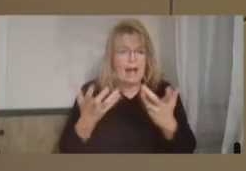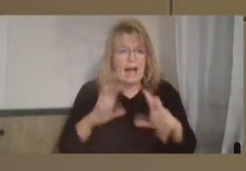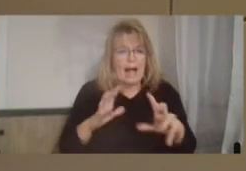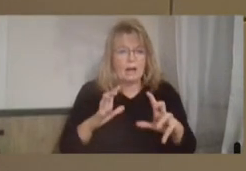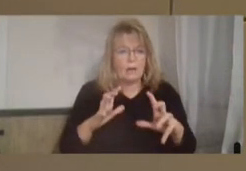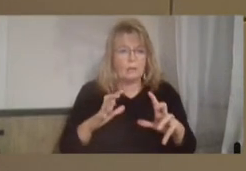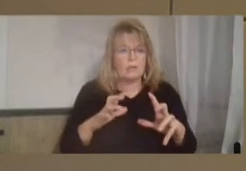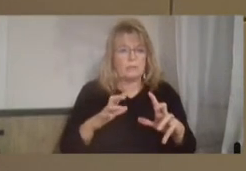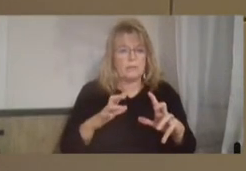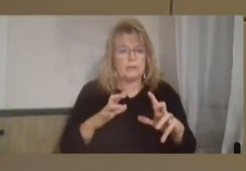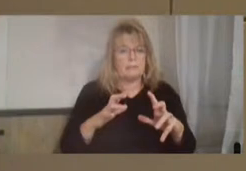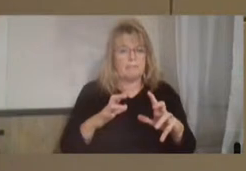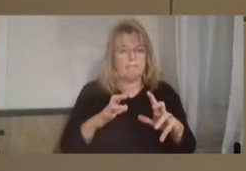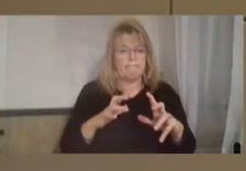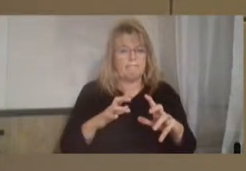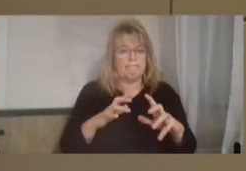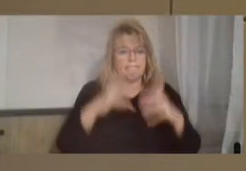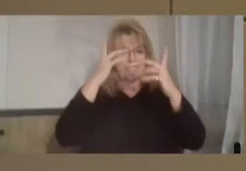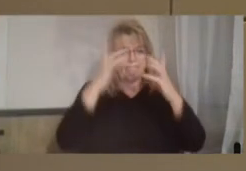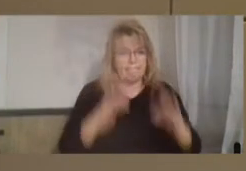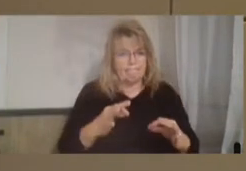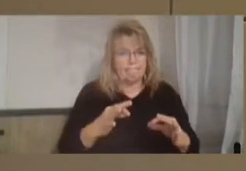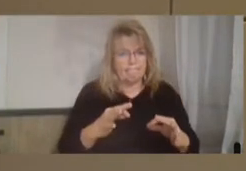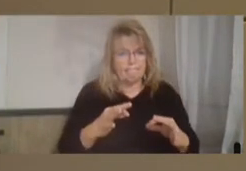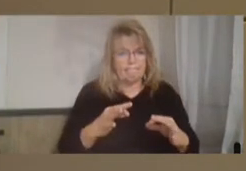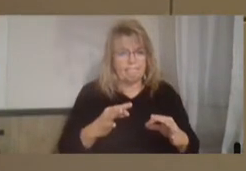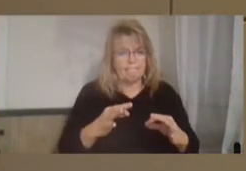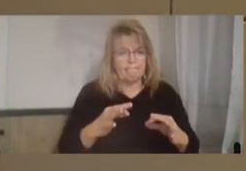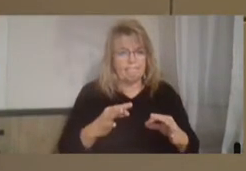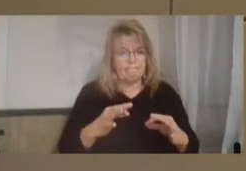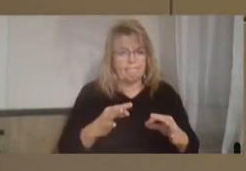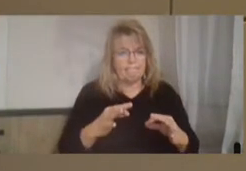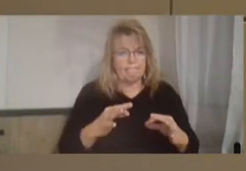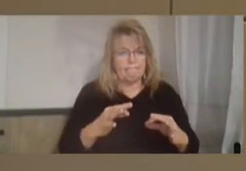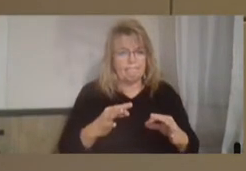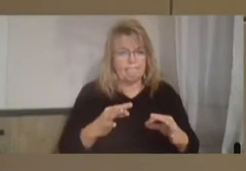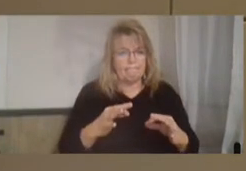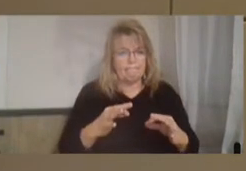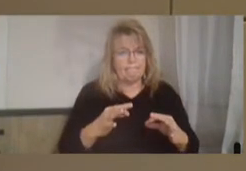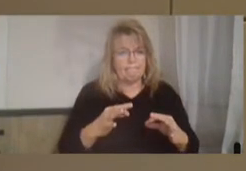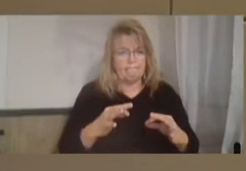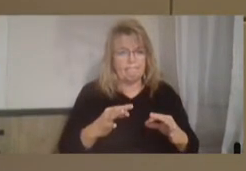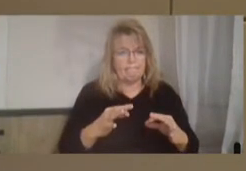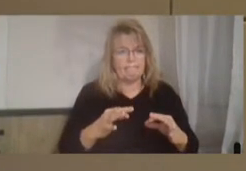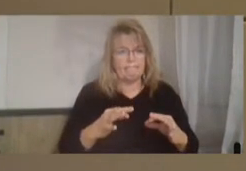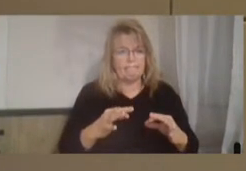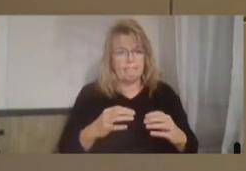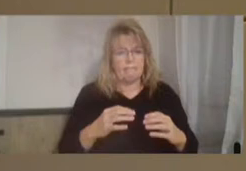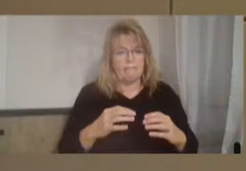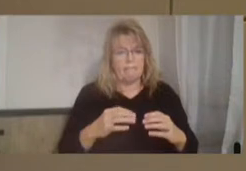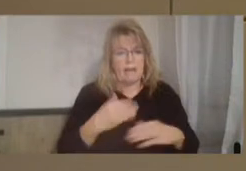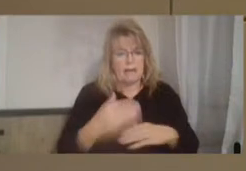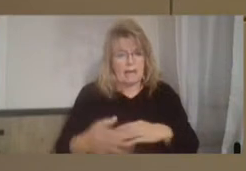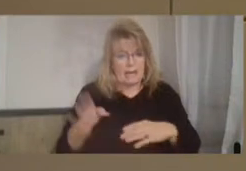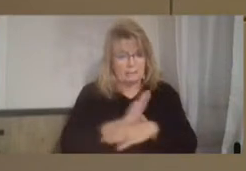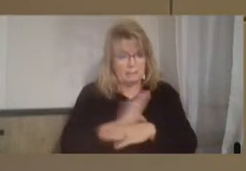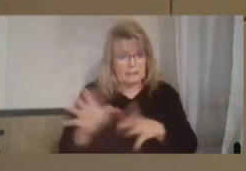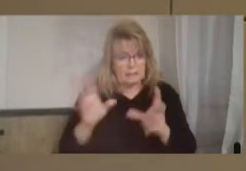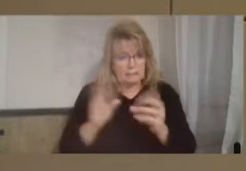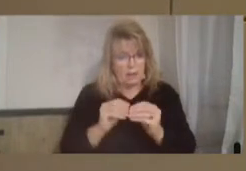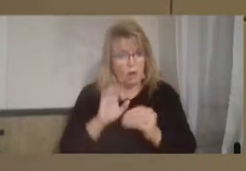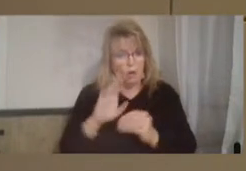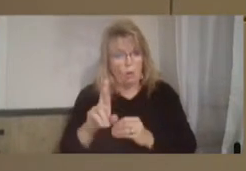have a resolution by next business meeting, or have this in our agenda. I would like us